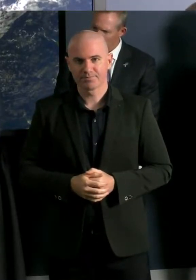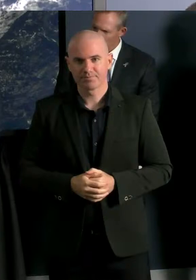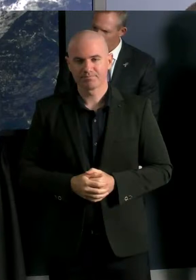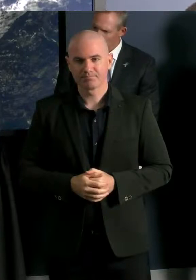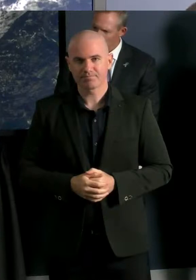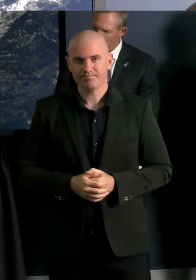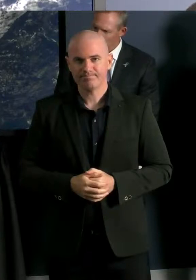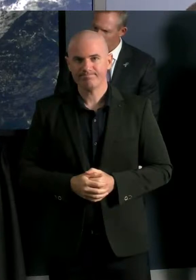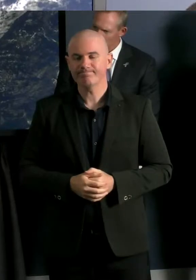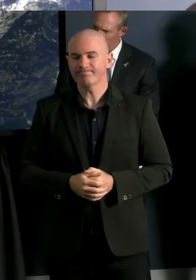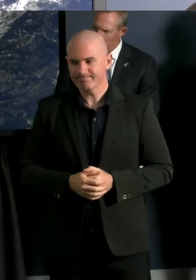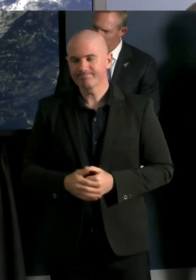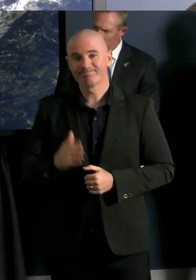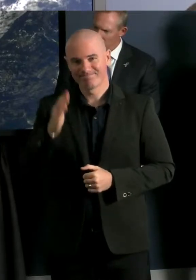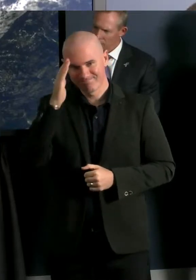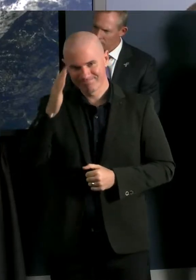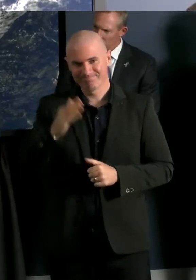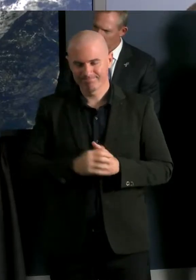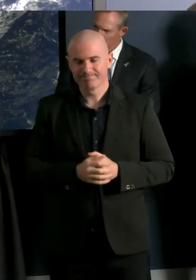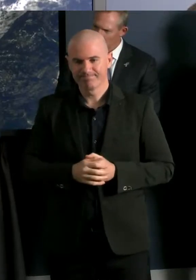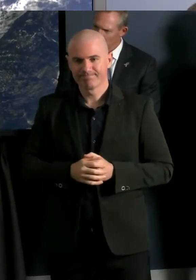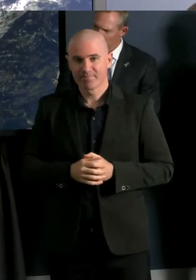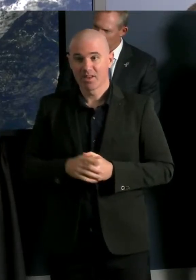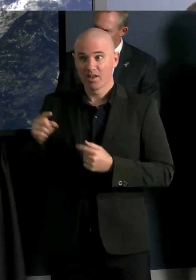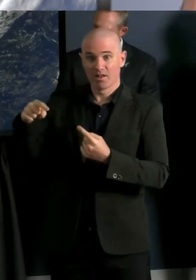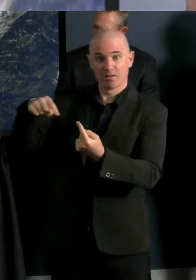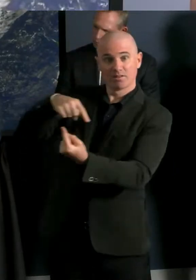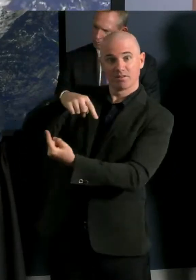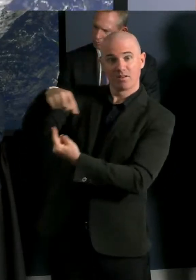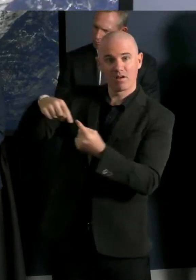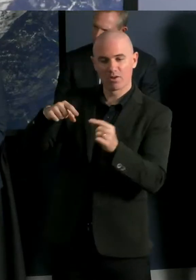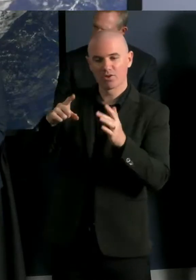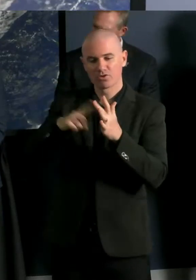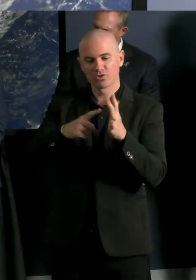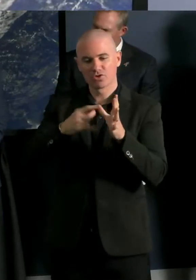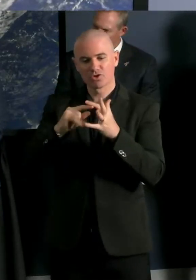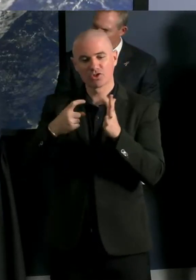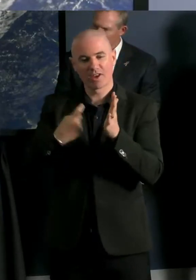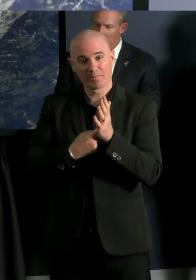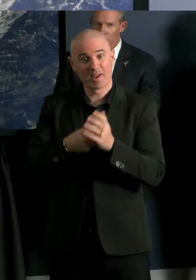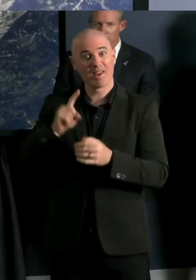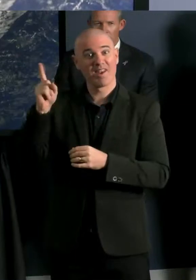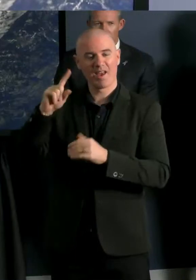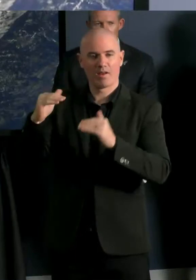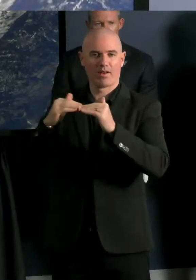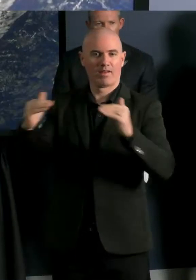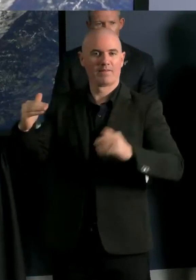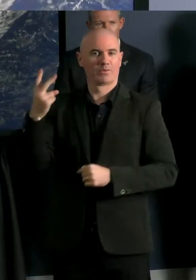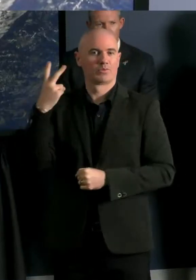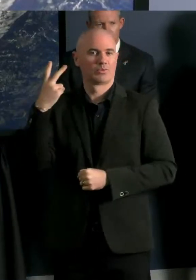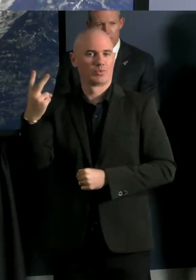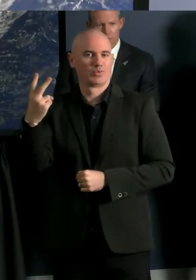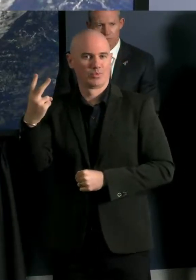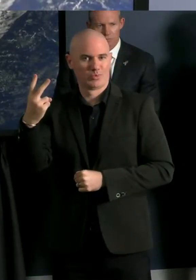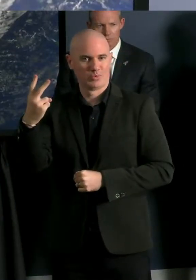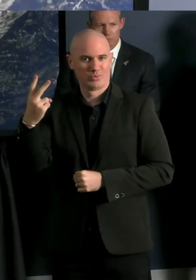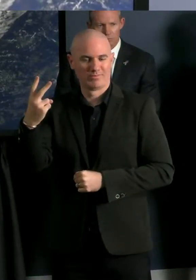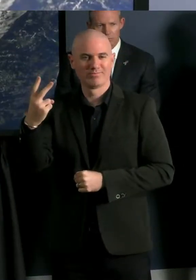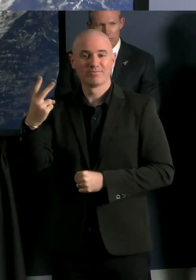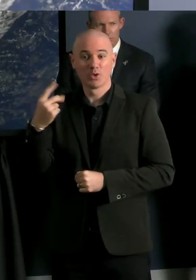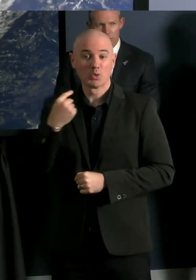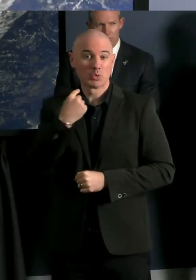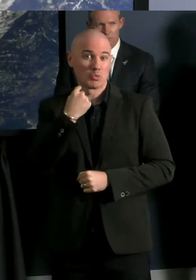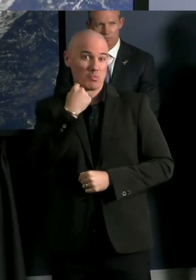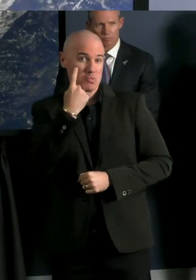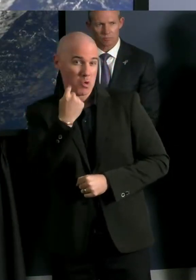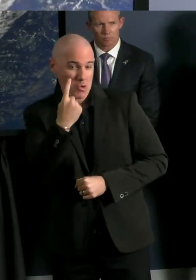Yes, good afternoon. As we've heard, Tropical Cyclone Jasper is a Category 2 system, and it is expected to cross